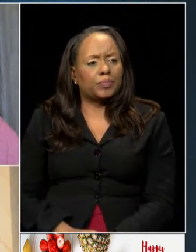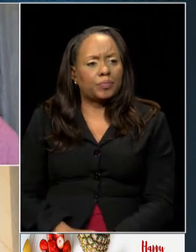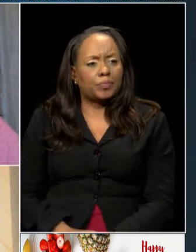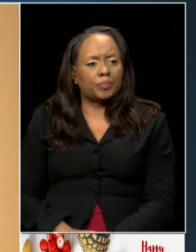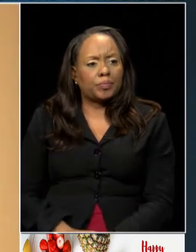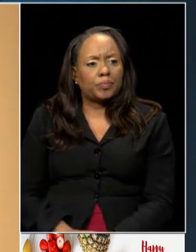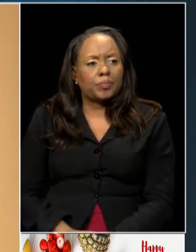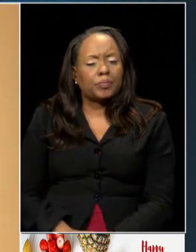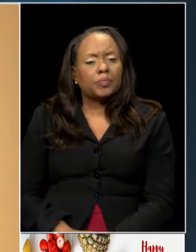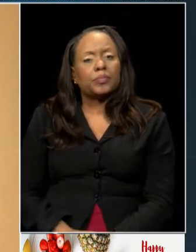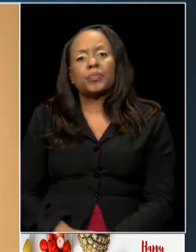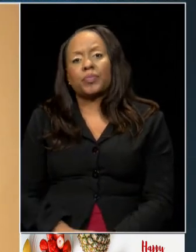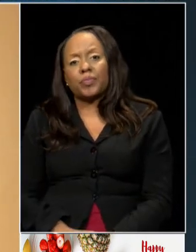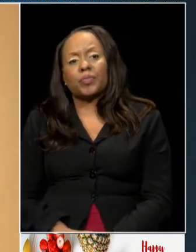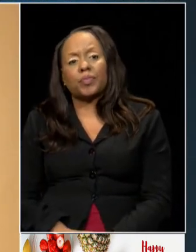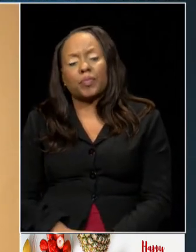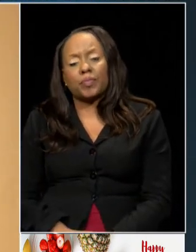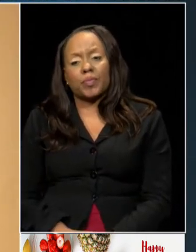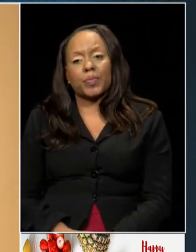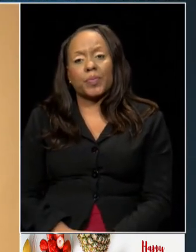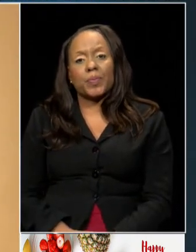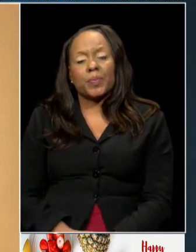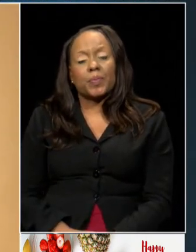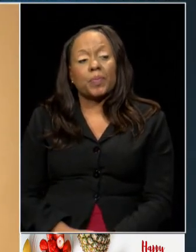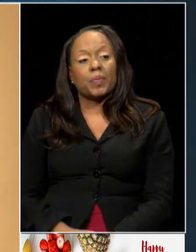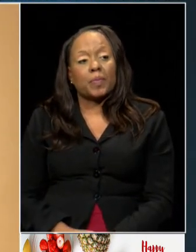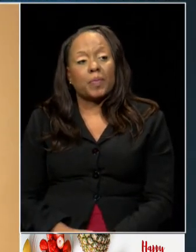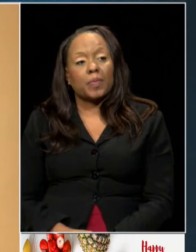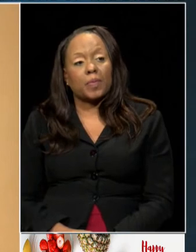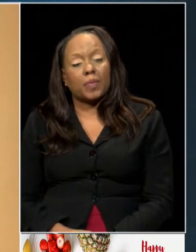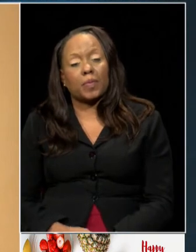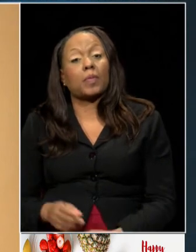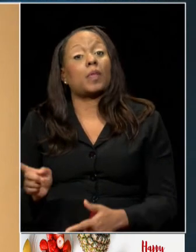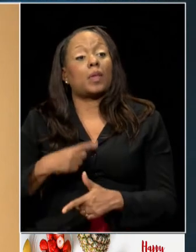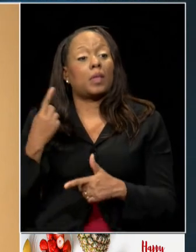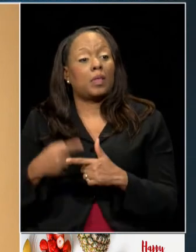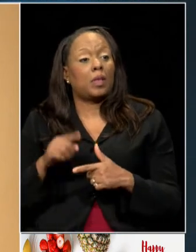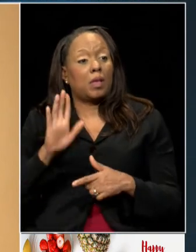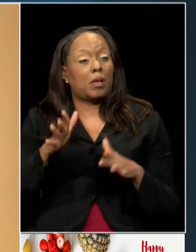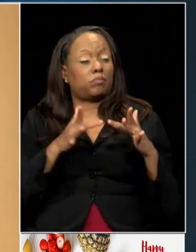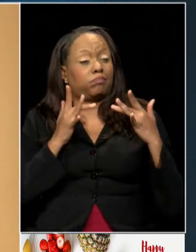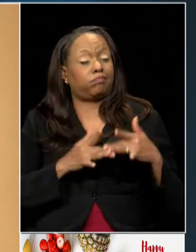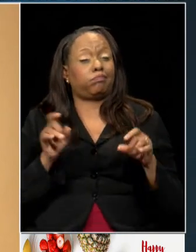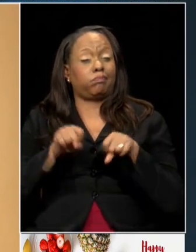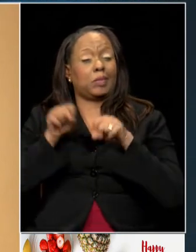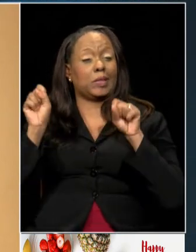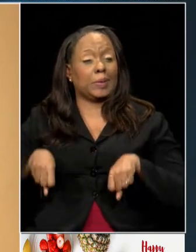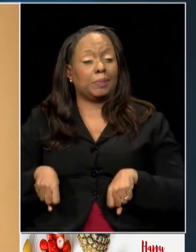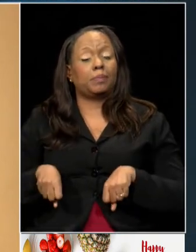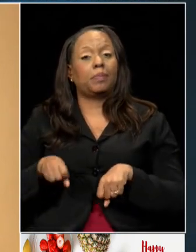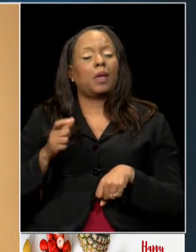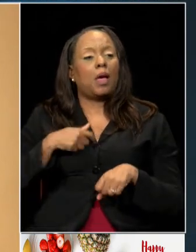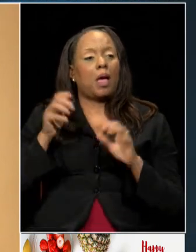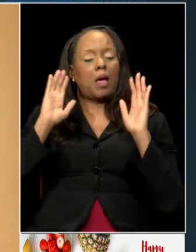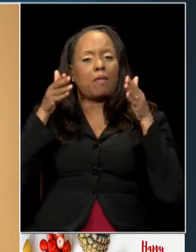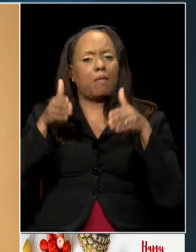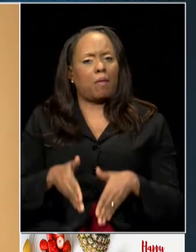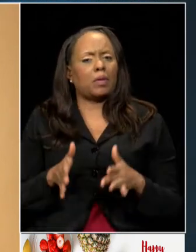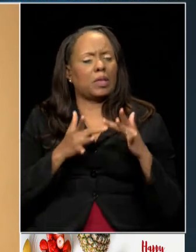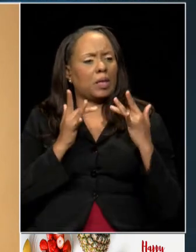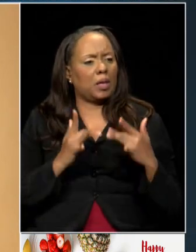And then, you know, we come back around to the cardiovascular system. I guess the reason why we focus so much on it is